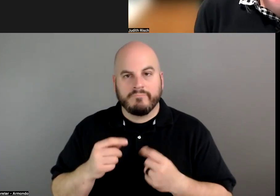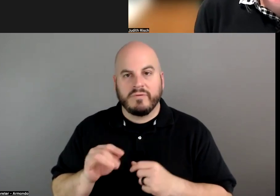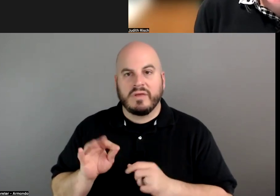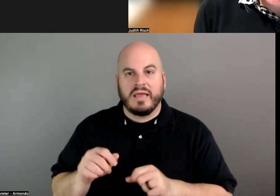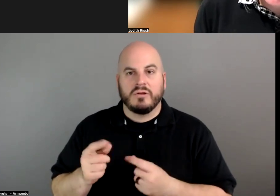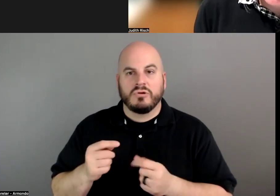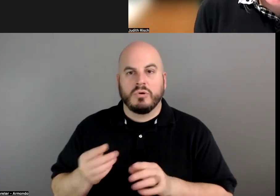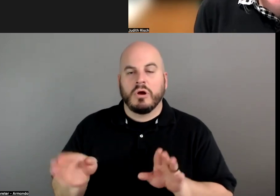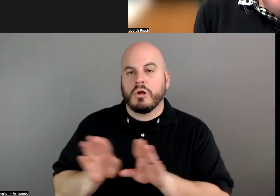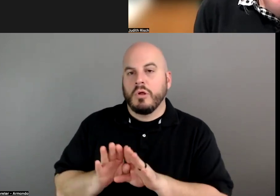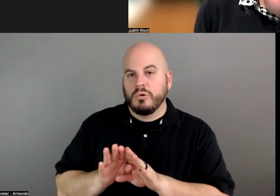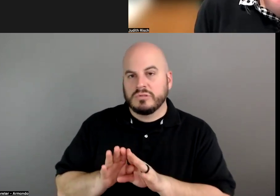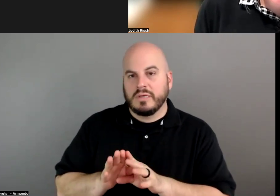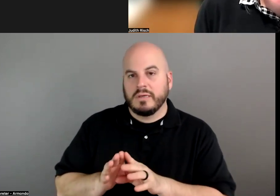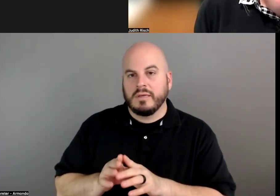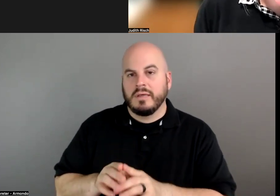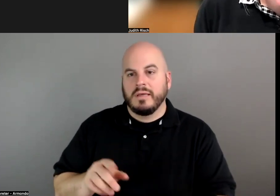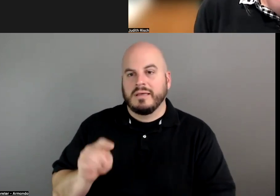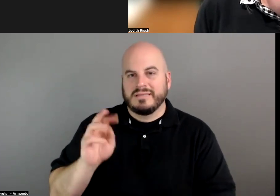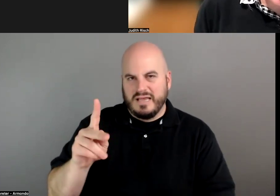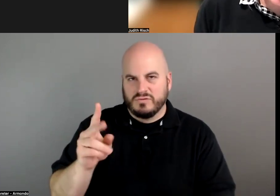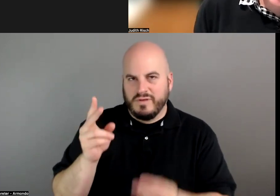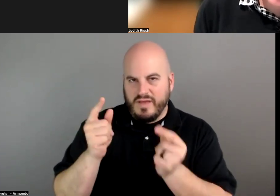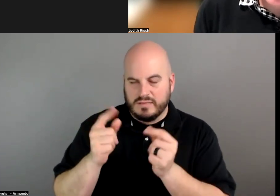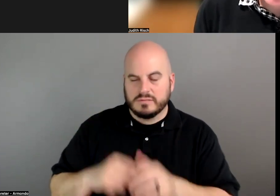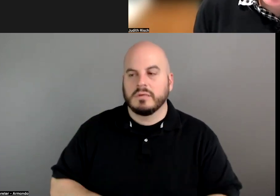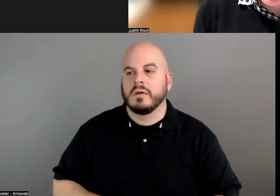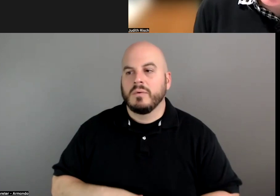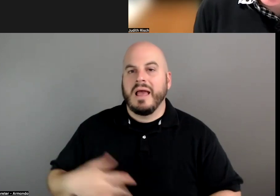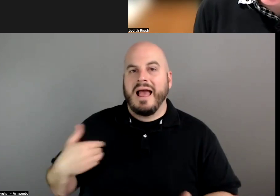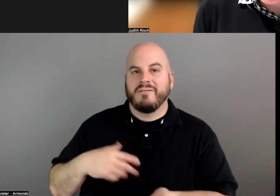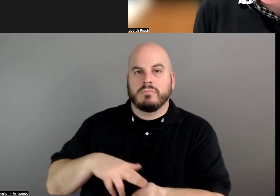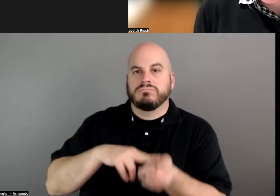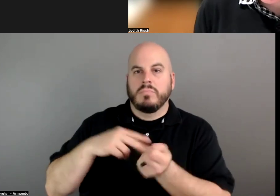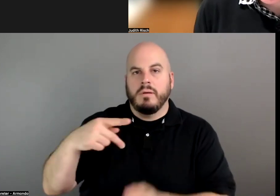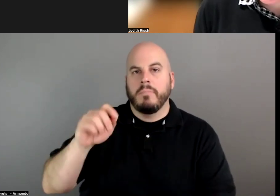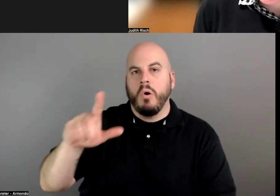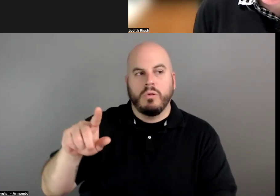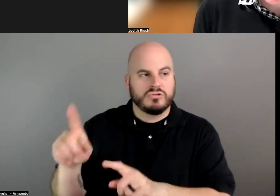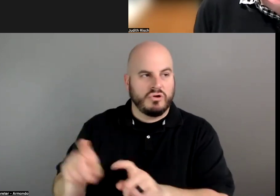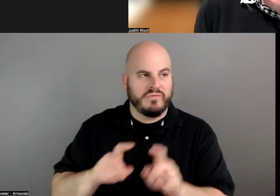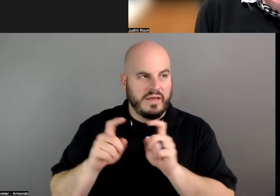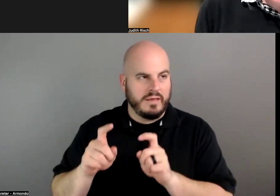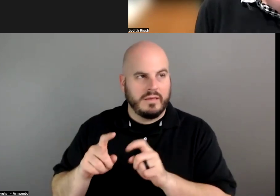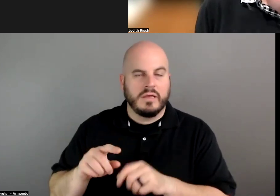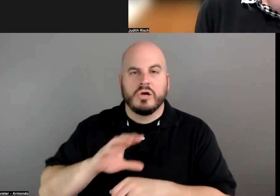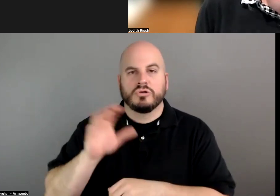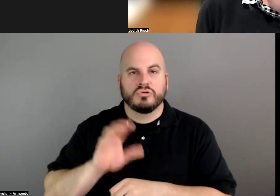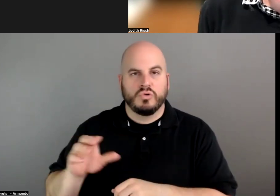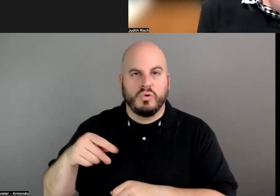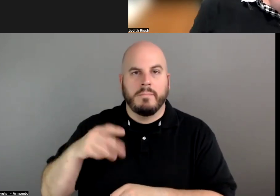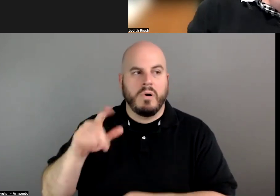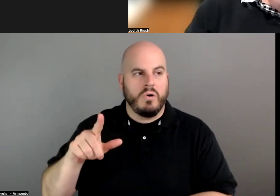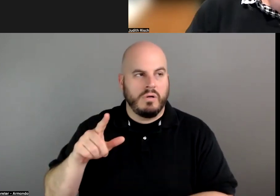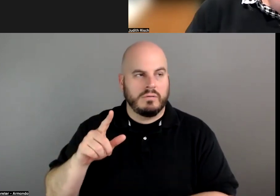our closing task very quickly. We have a poll, a survey run through a Zoom poll that is being